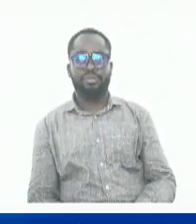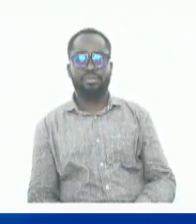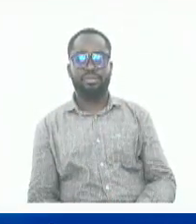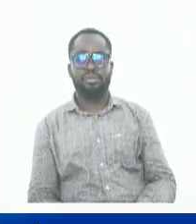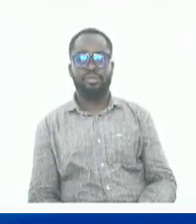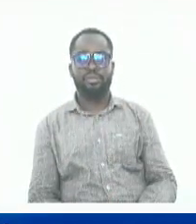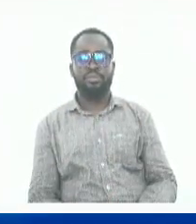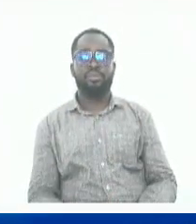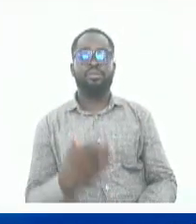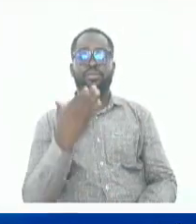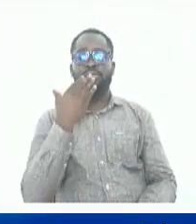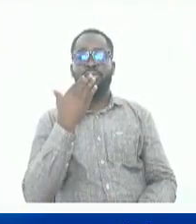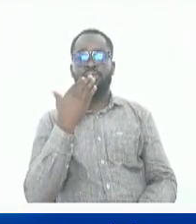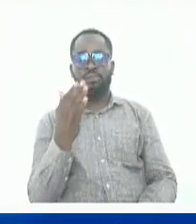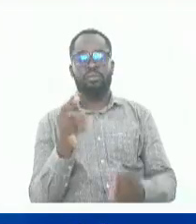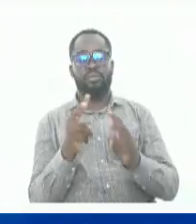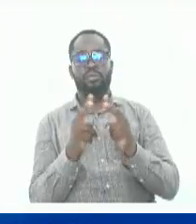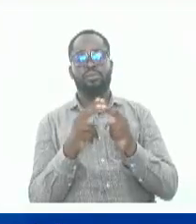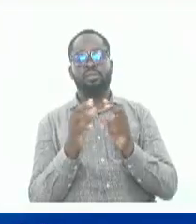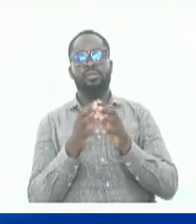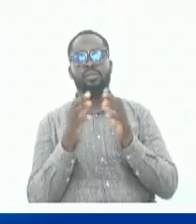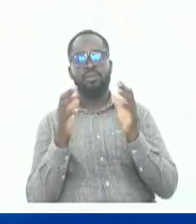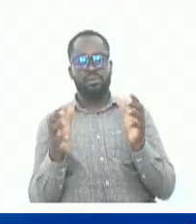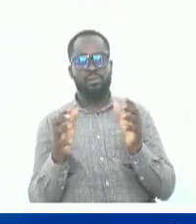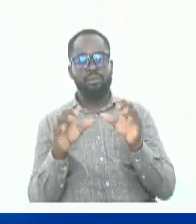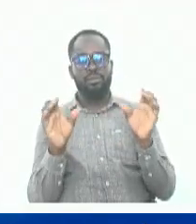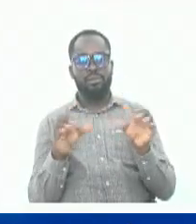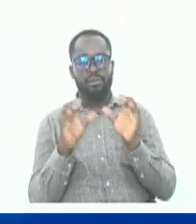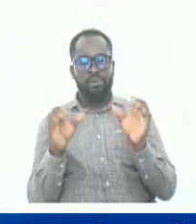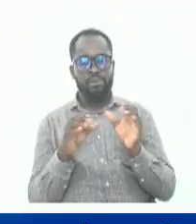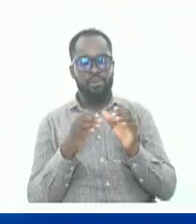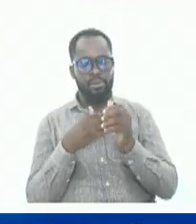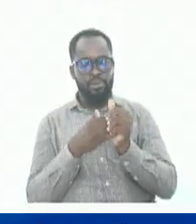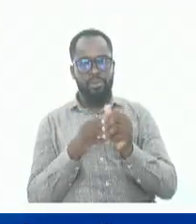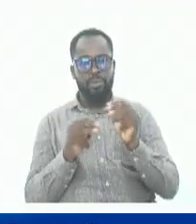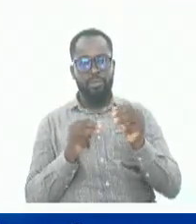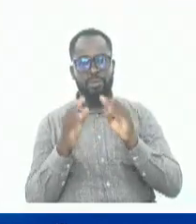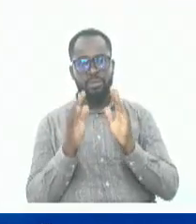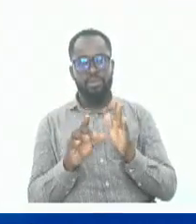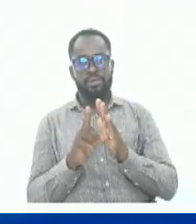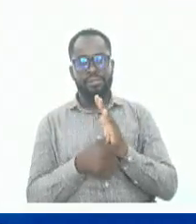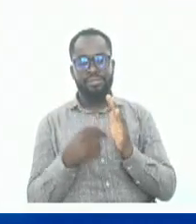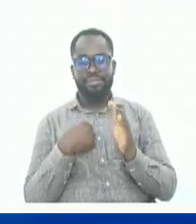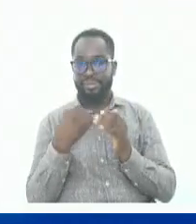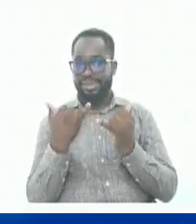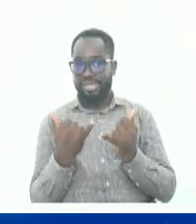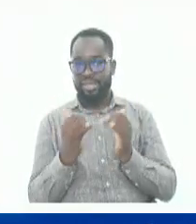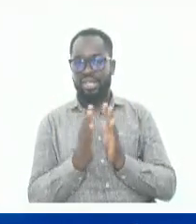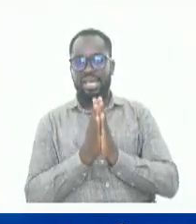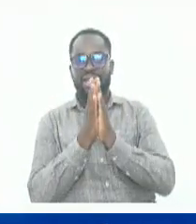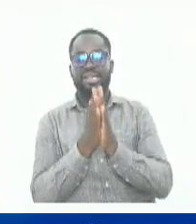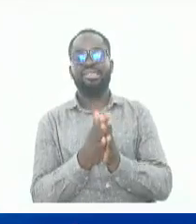Thank you very much, Team Ashfield, led by the acting portfolio manager. I'll now ask if there are any comments